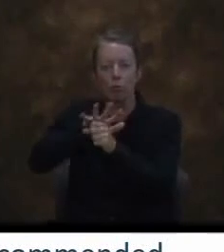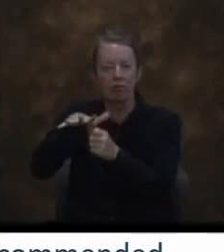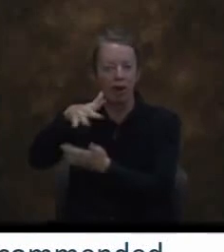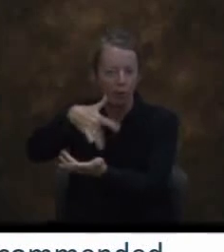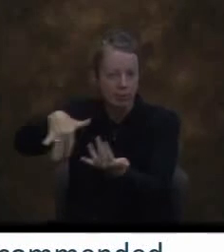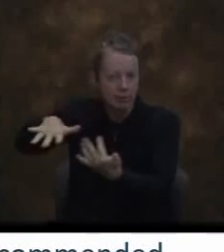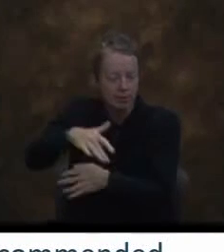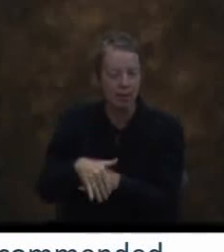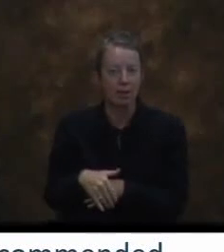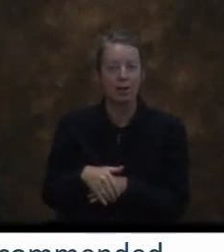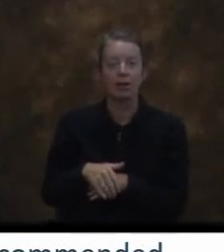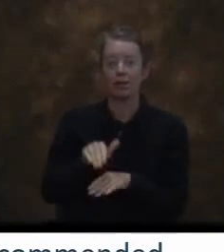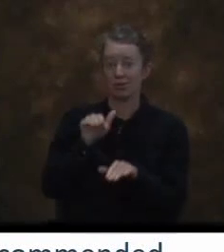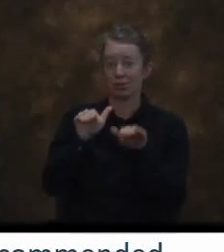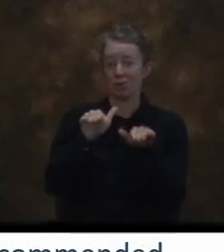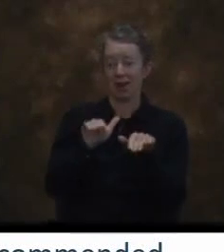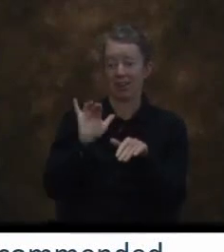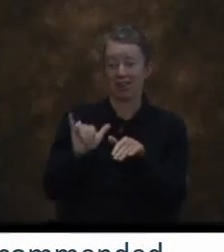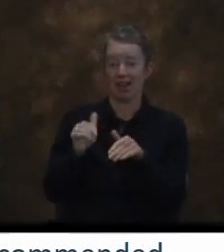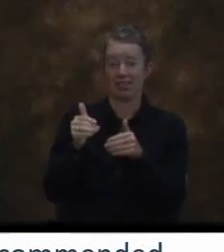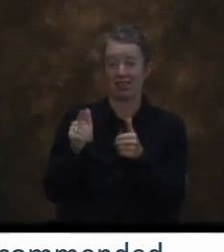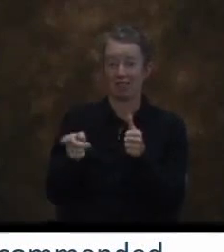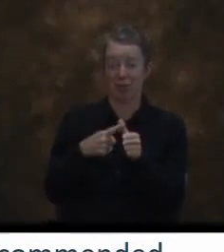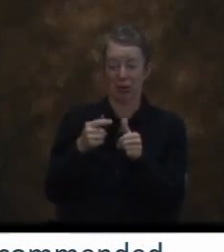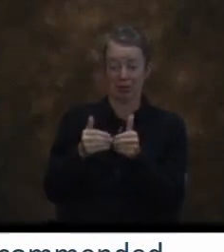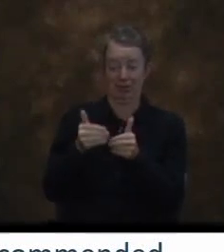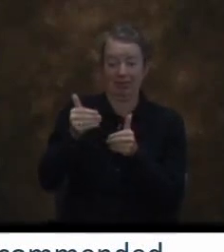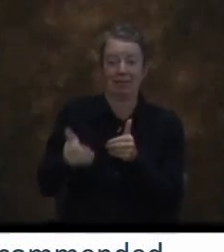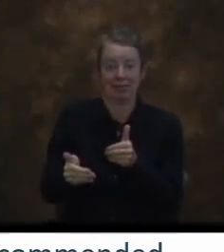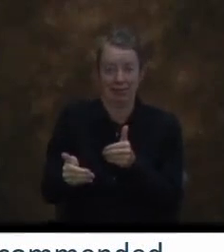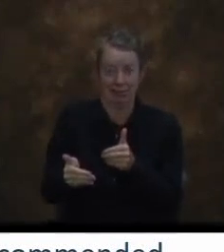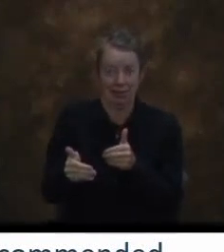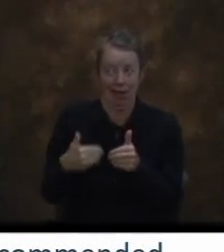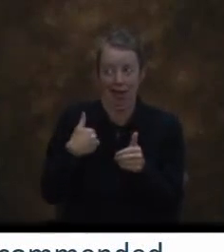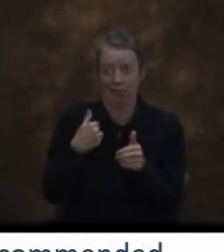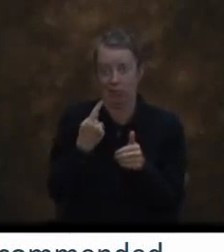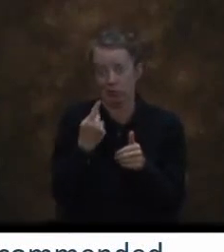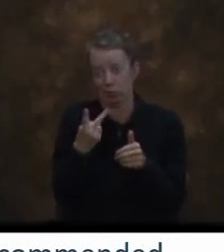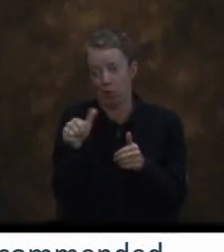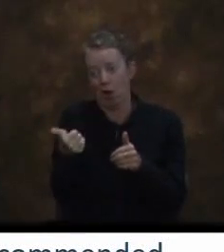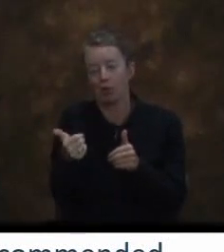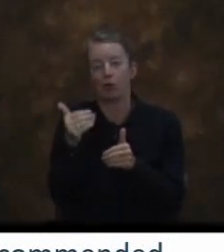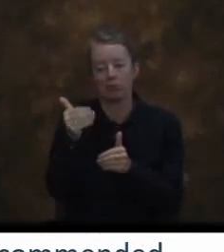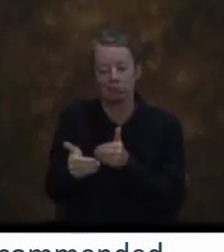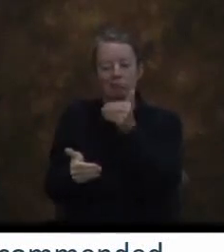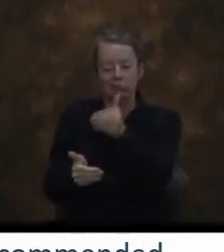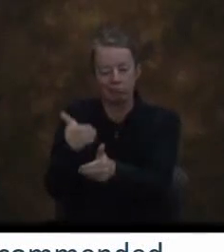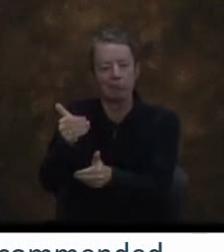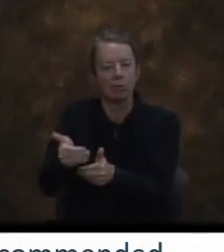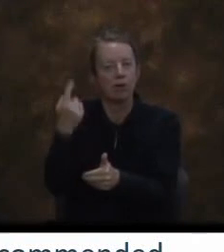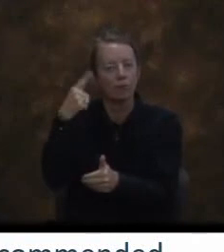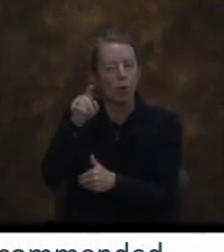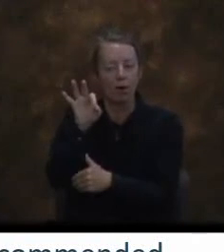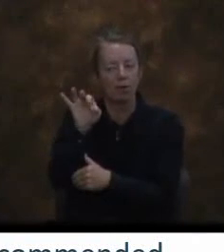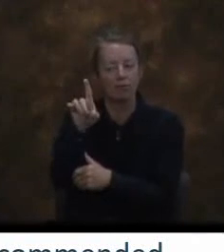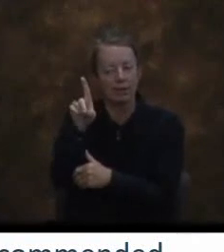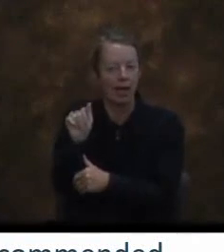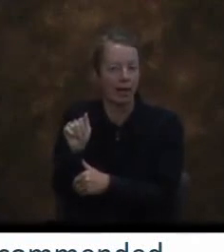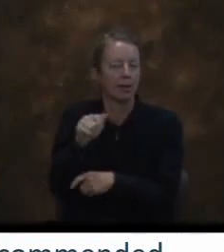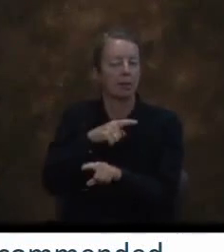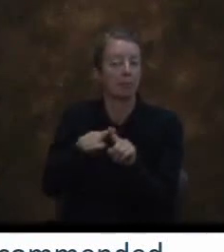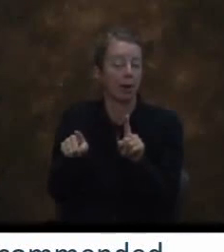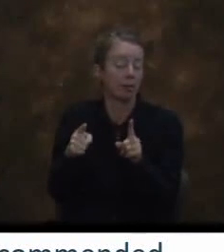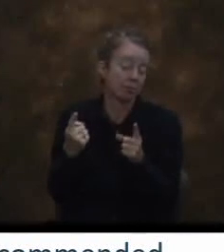just step one, that we still have a couple of other steps that have to go. So the FDA has recommended.